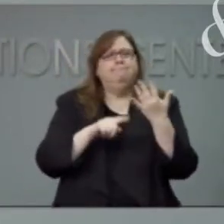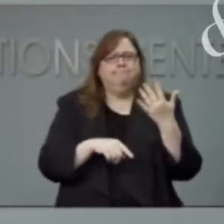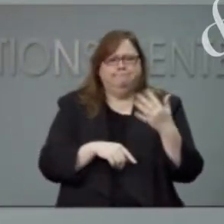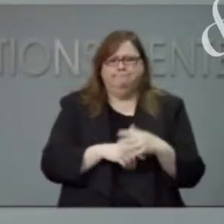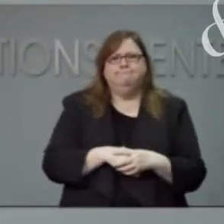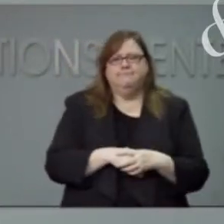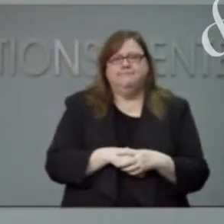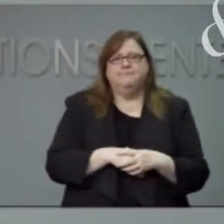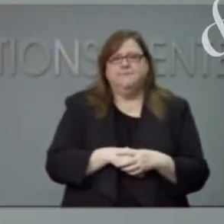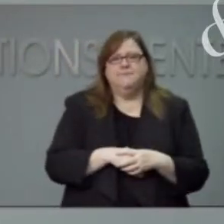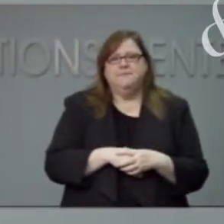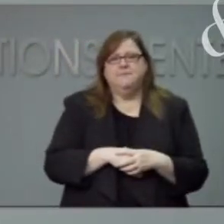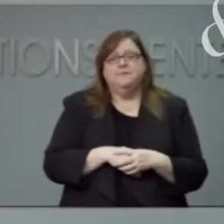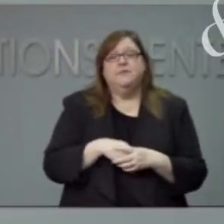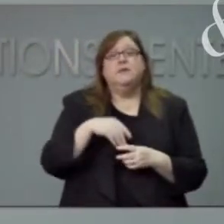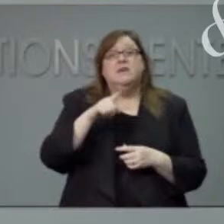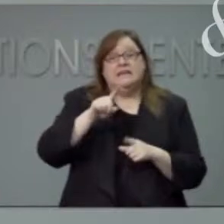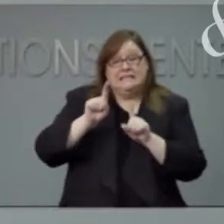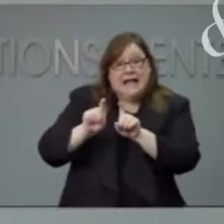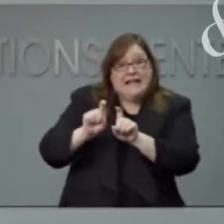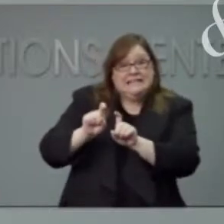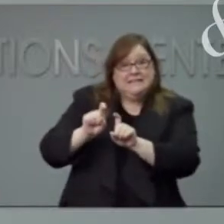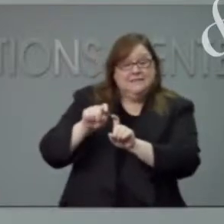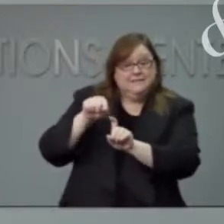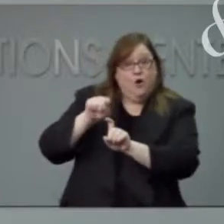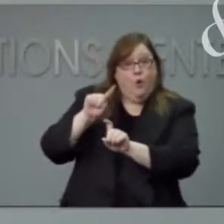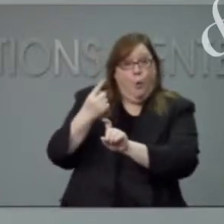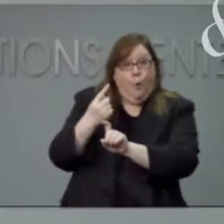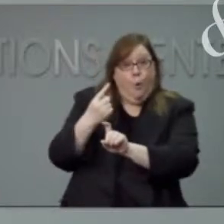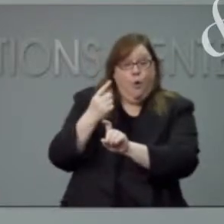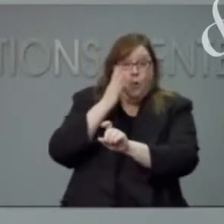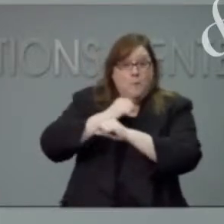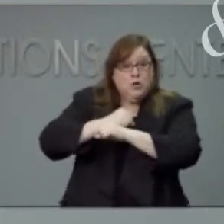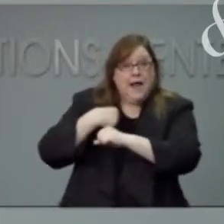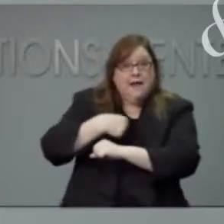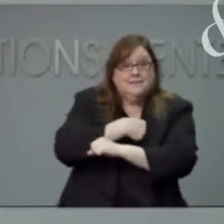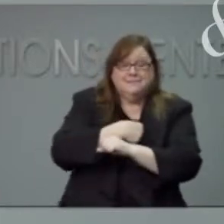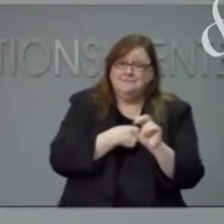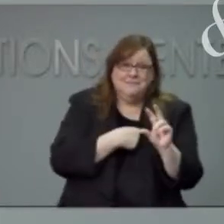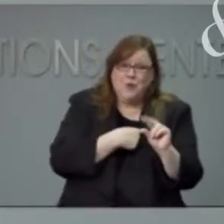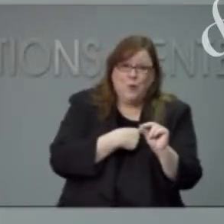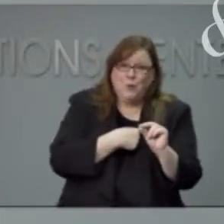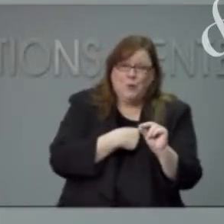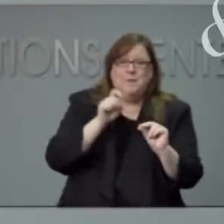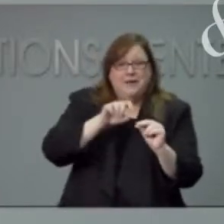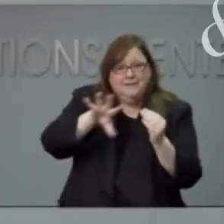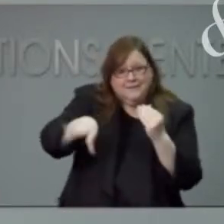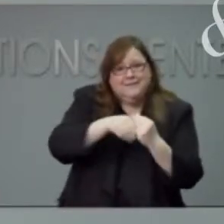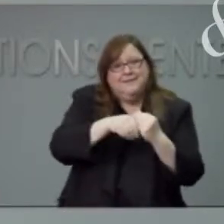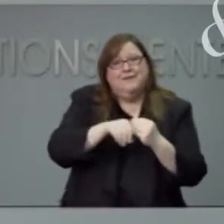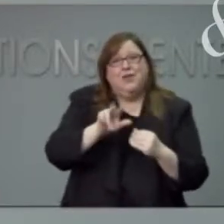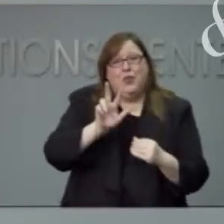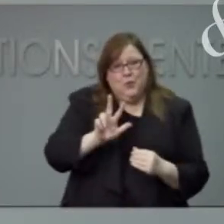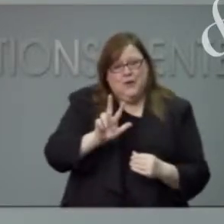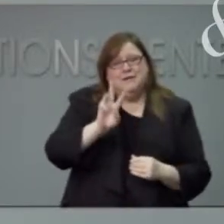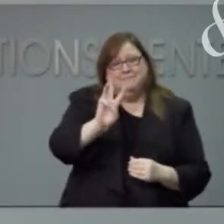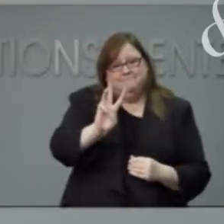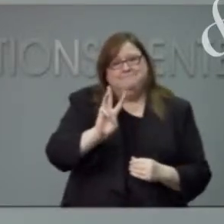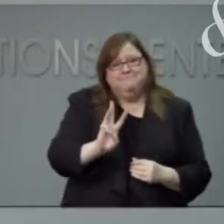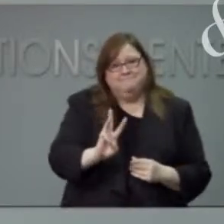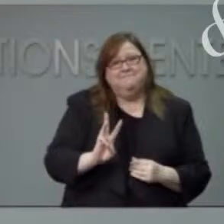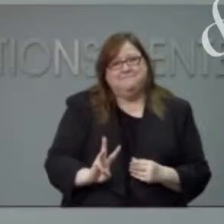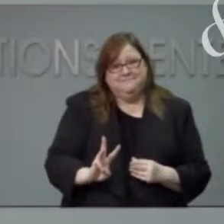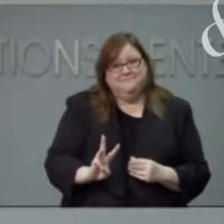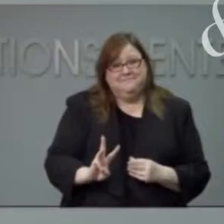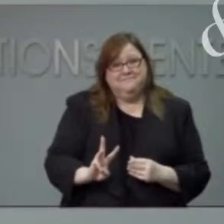own. It's those three W's that make the biggest difference. Those are the tools we need to use every single day,